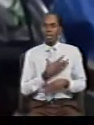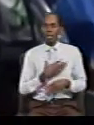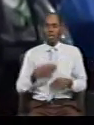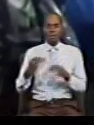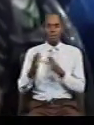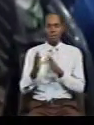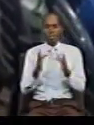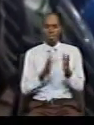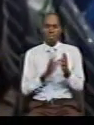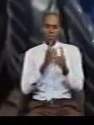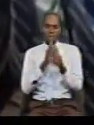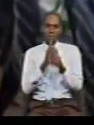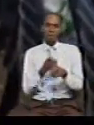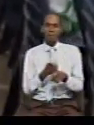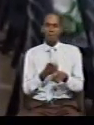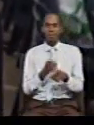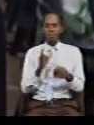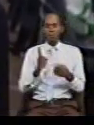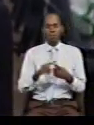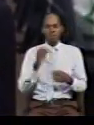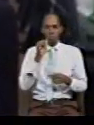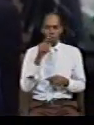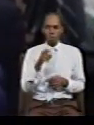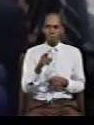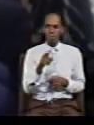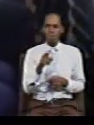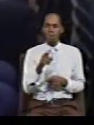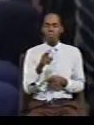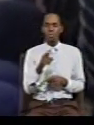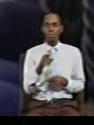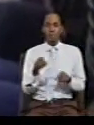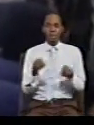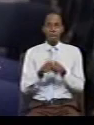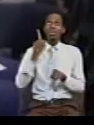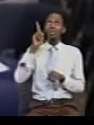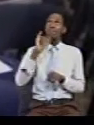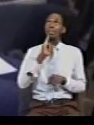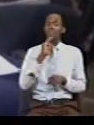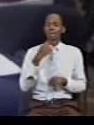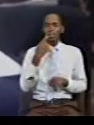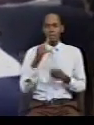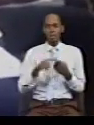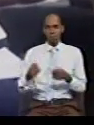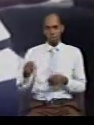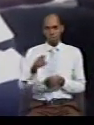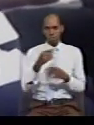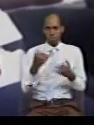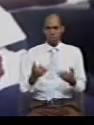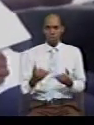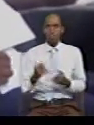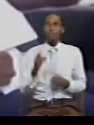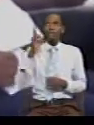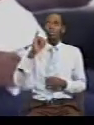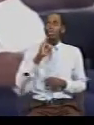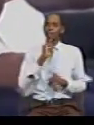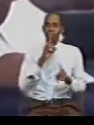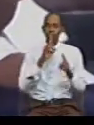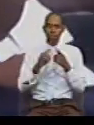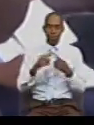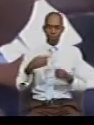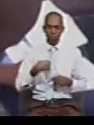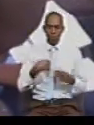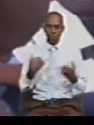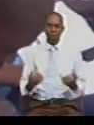Jesus said unto her, like he's saying unto you today, he's saying unto me today,